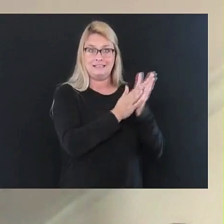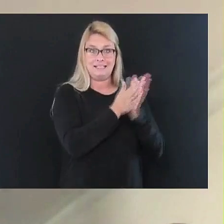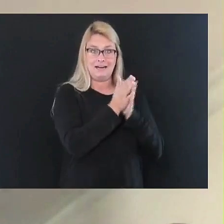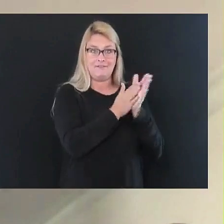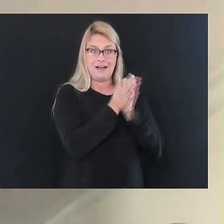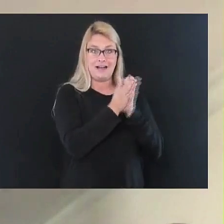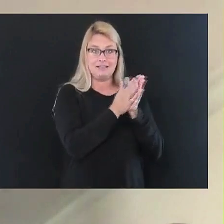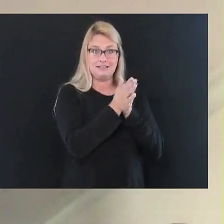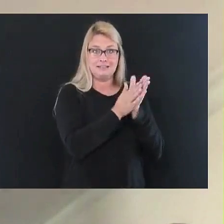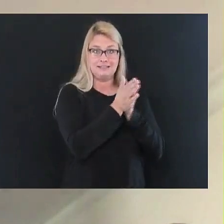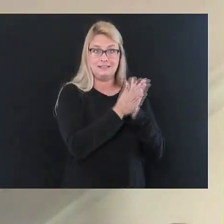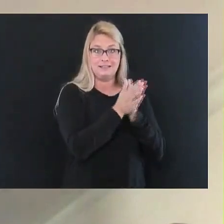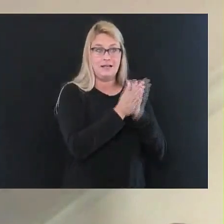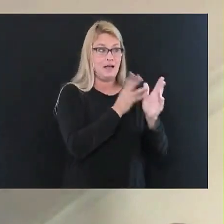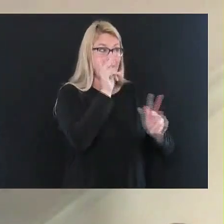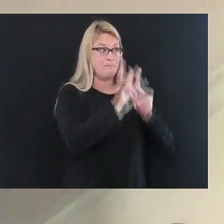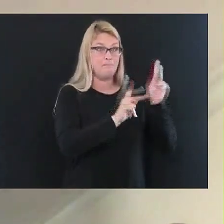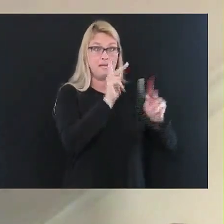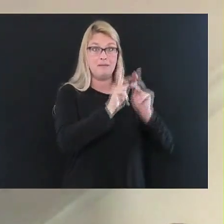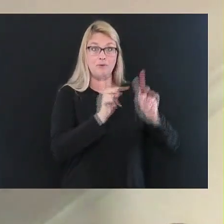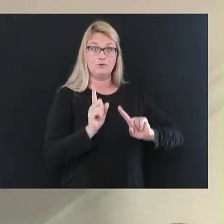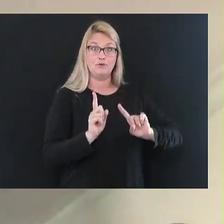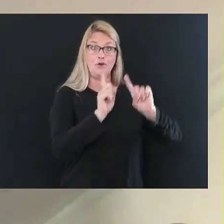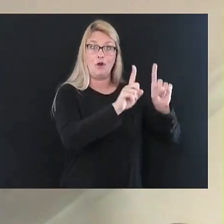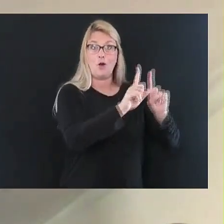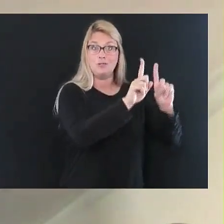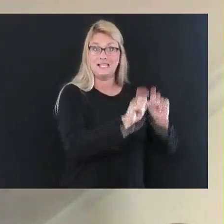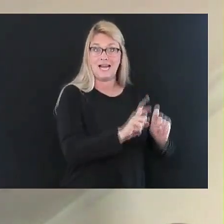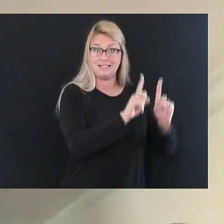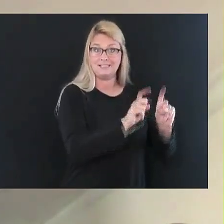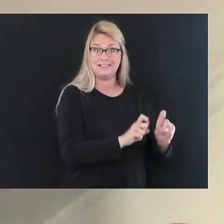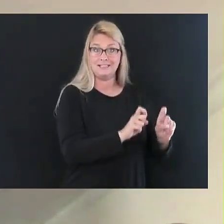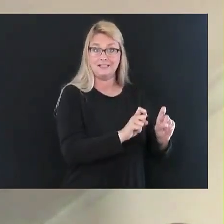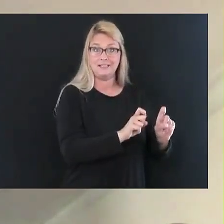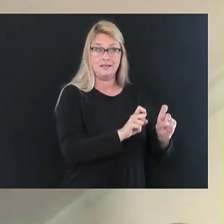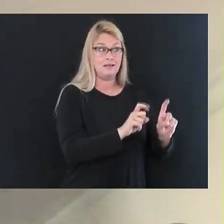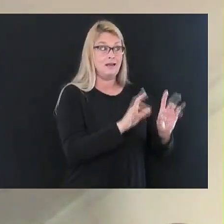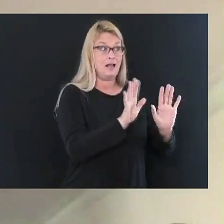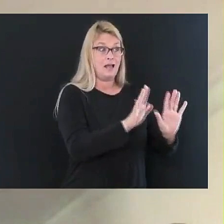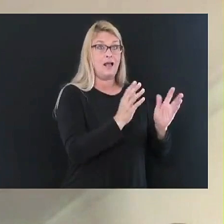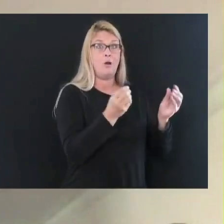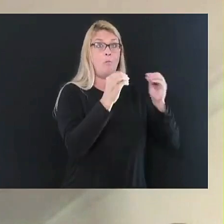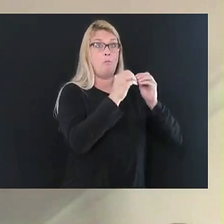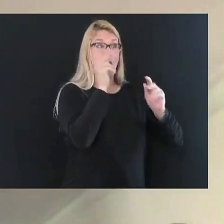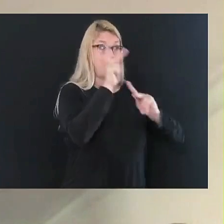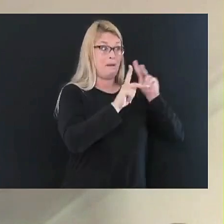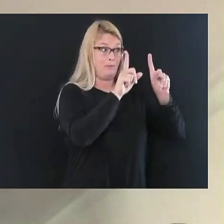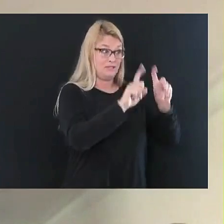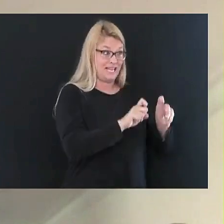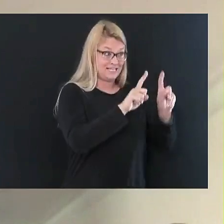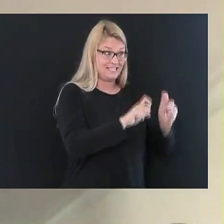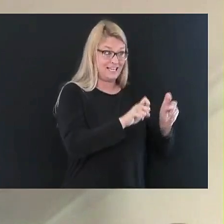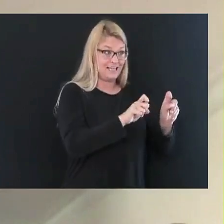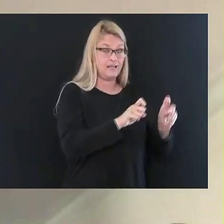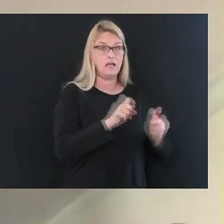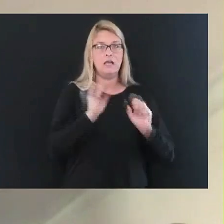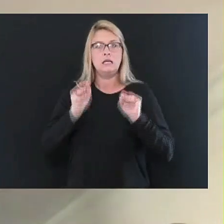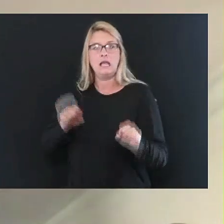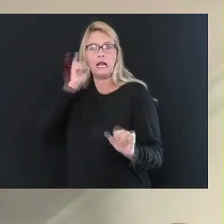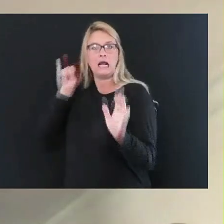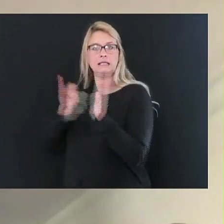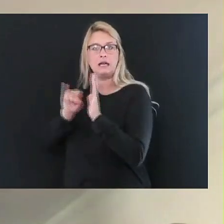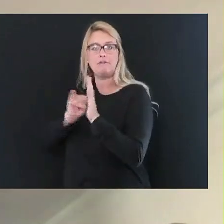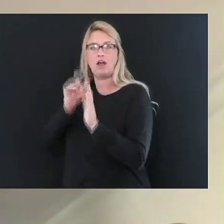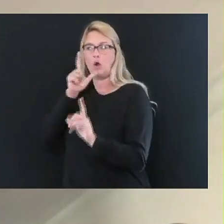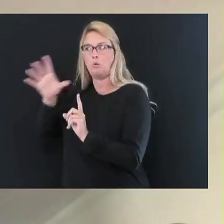can incentivize the correct behavior so that we can identify more people who are COVID positive. And